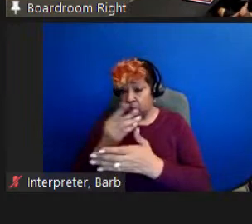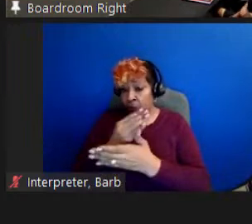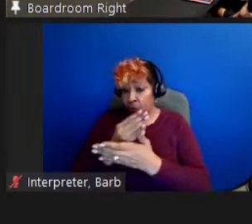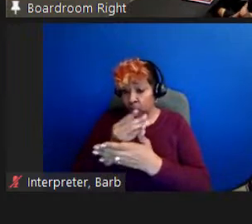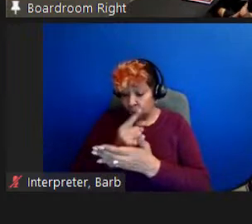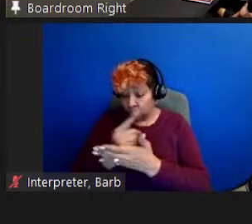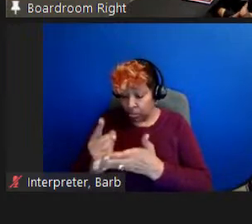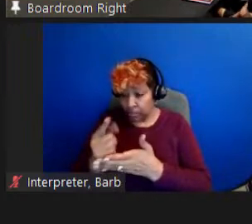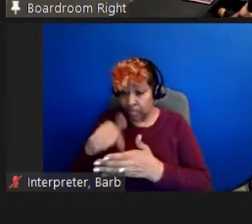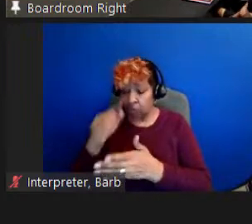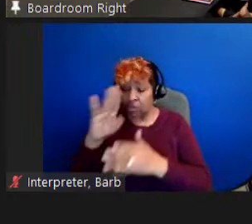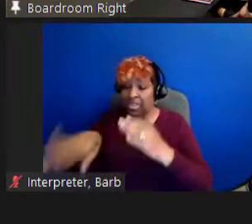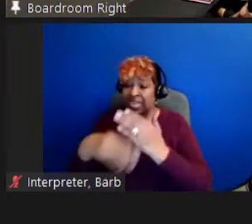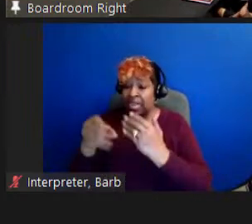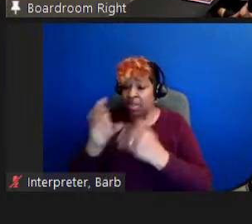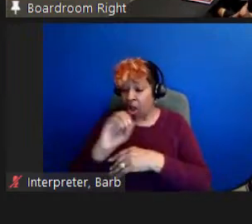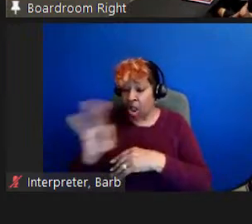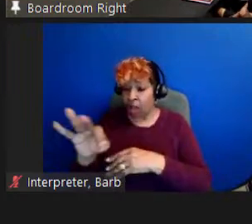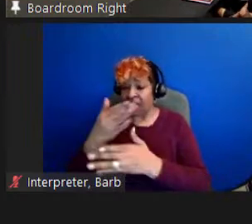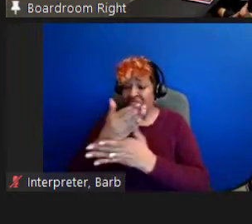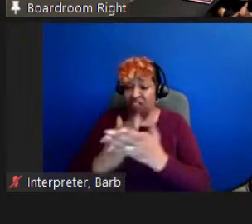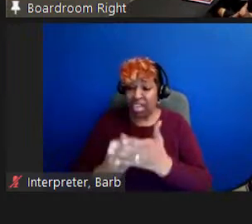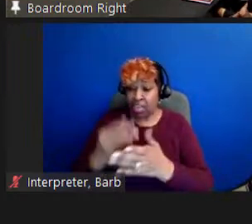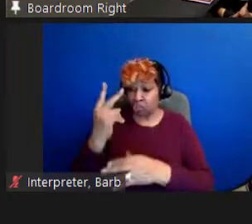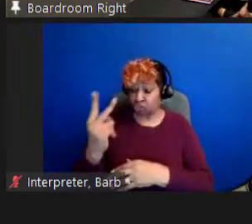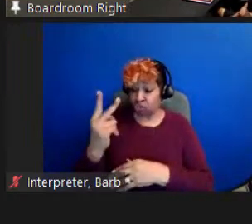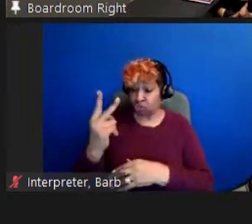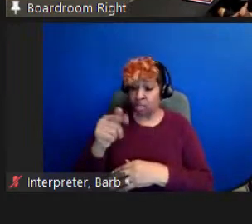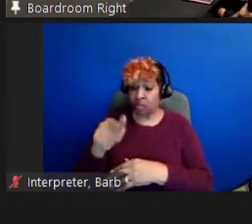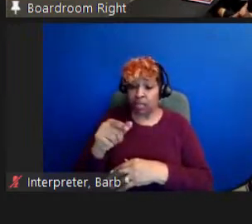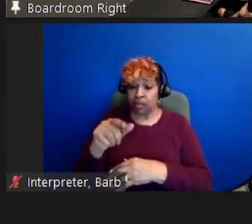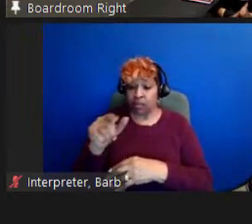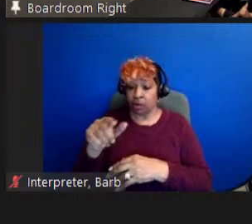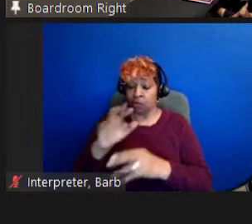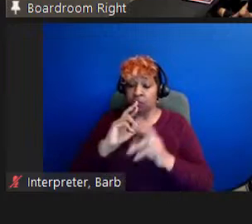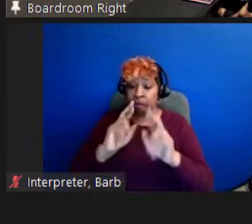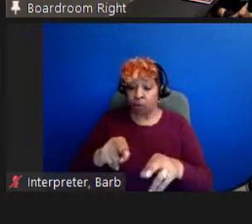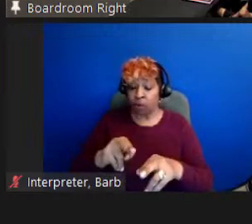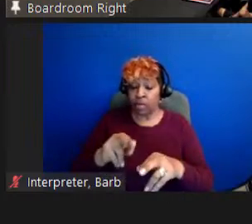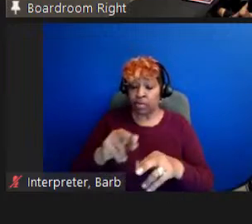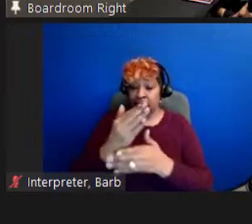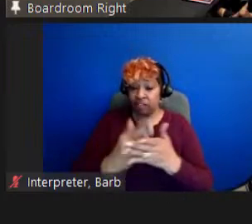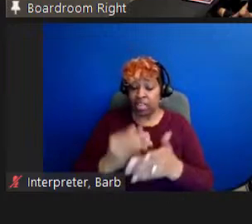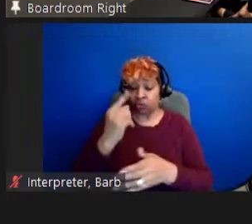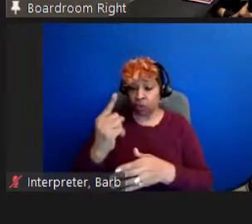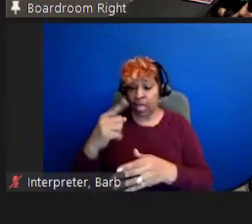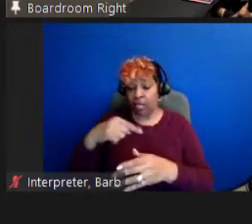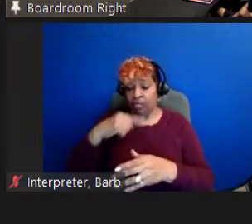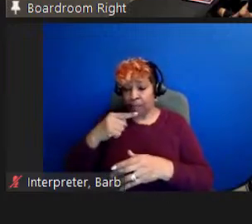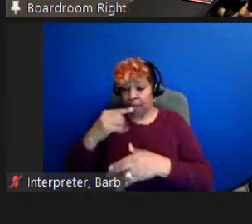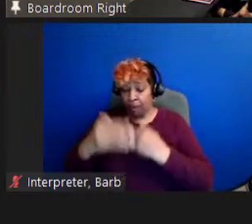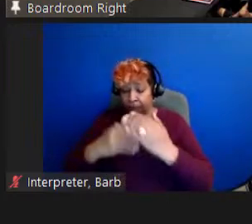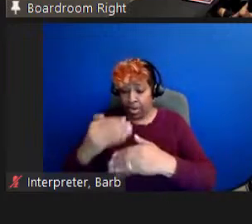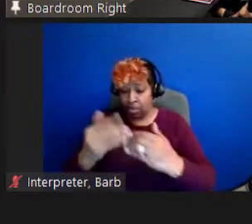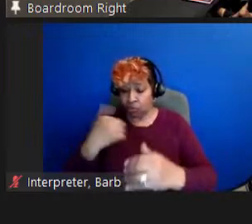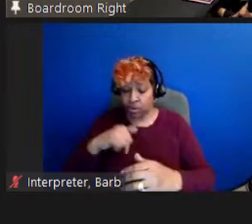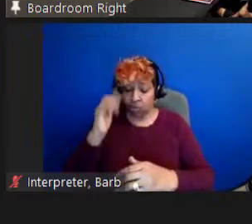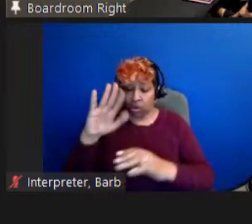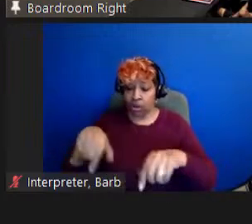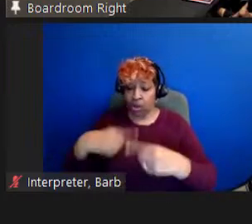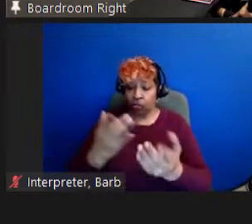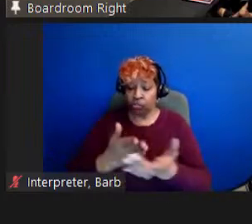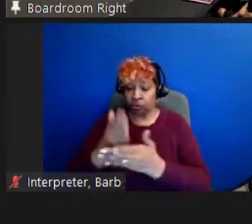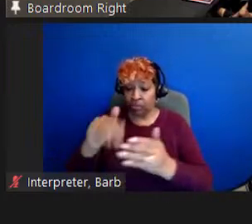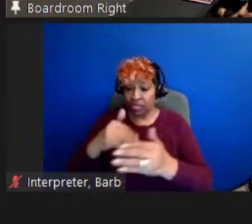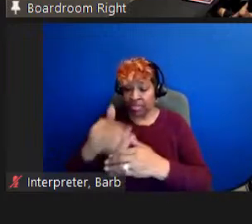will kick off a phase 2. The framing report is phase 1. The public process that we're going to go through in the next 12 months is